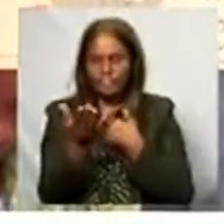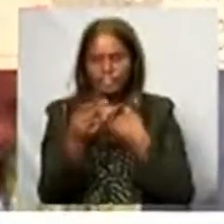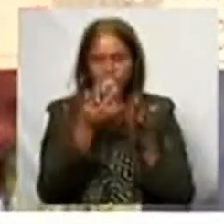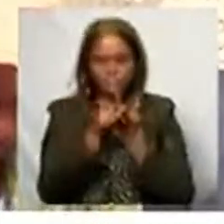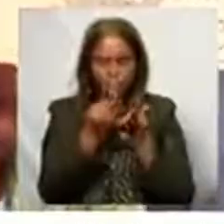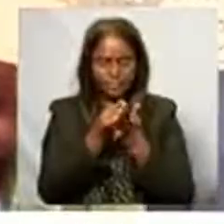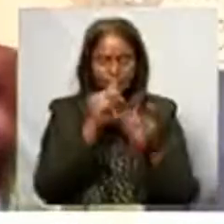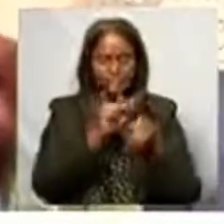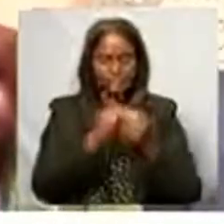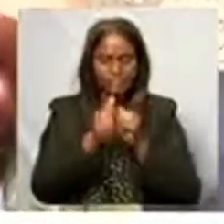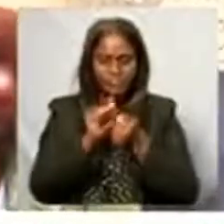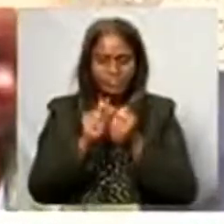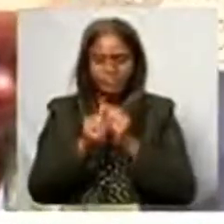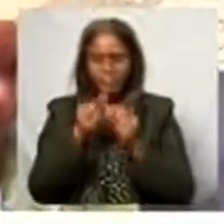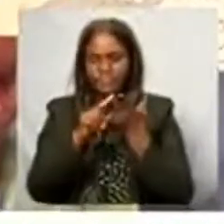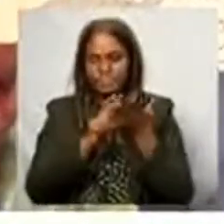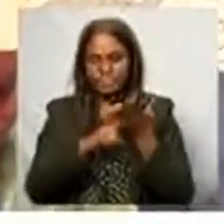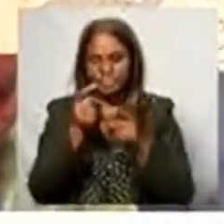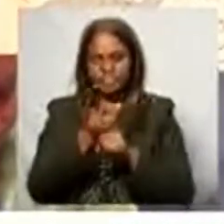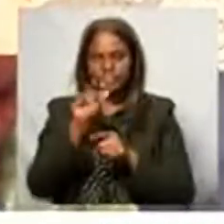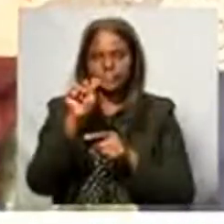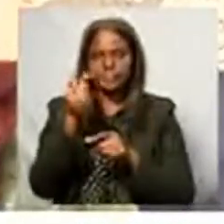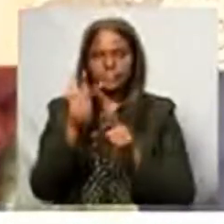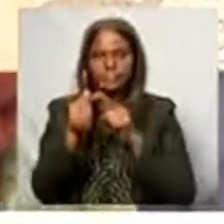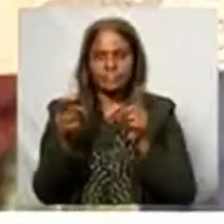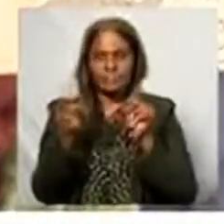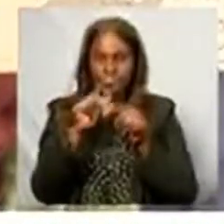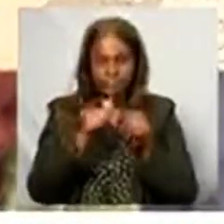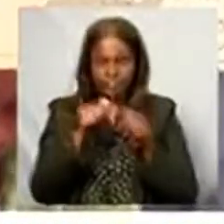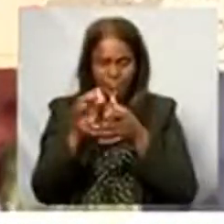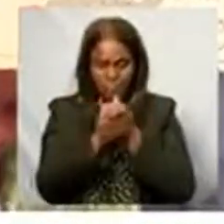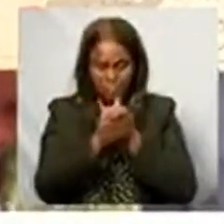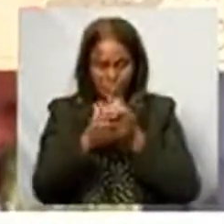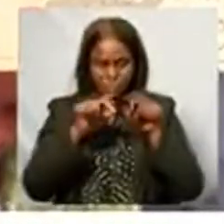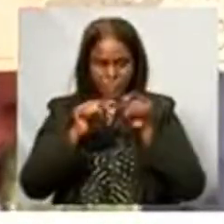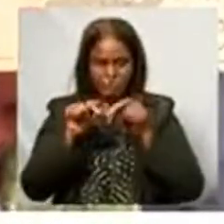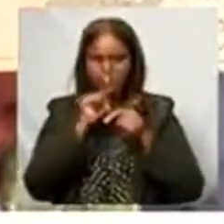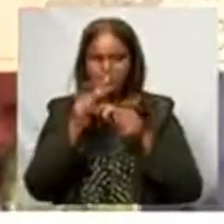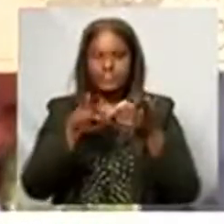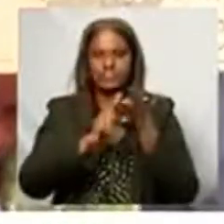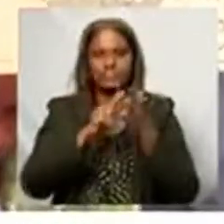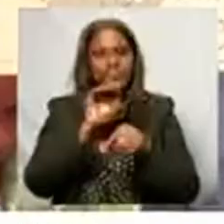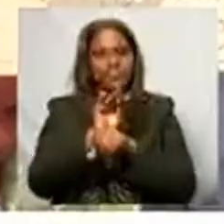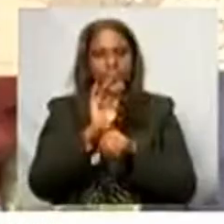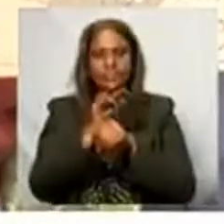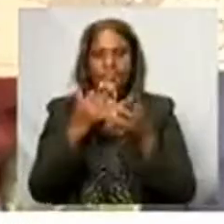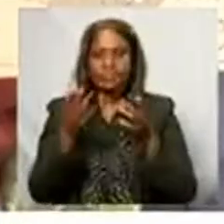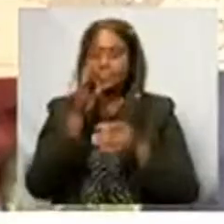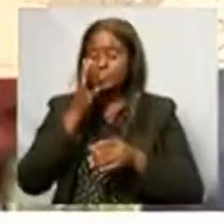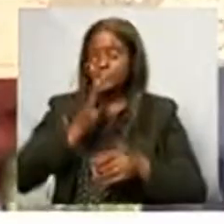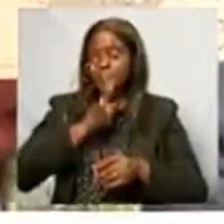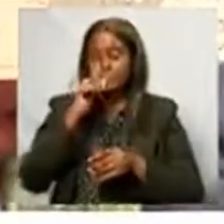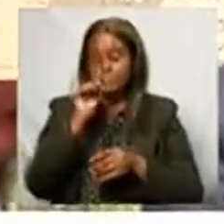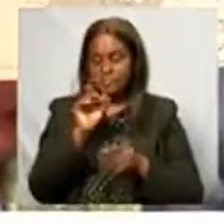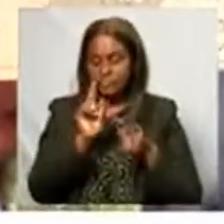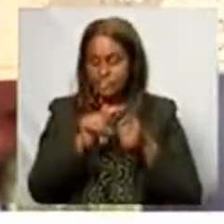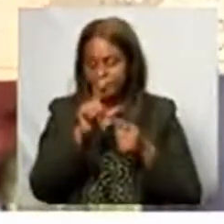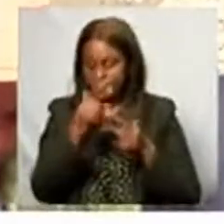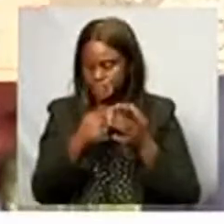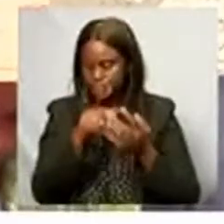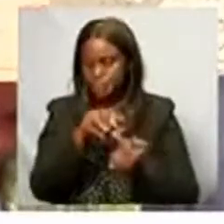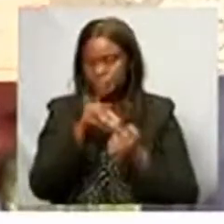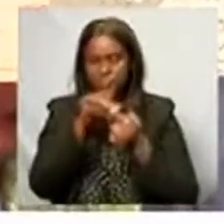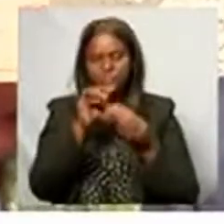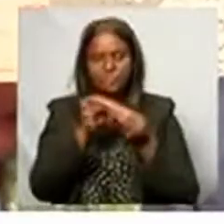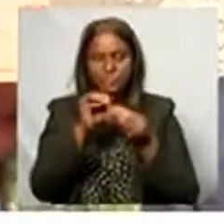financial flaws being reported by the Auditor General when corporate governance is not emphasized. Madam Speaker, to be specific, of